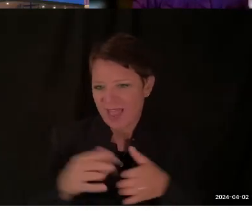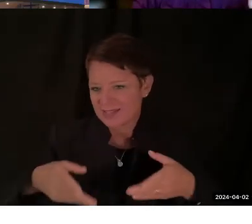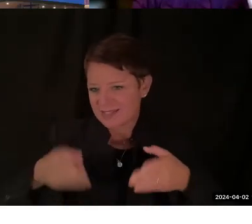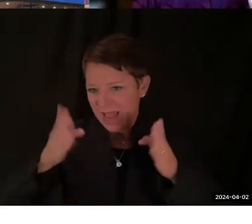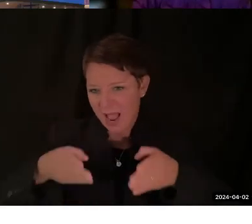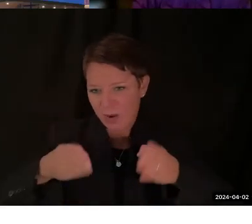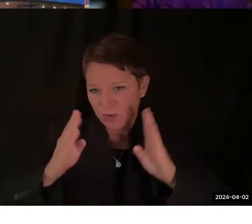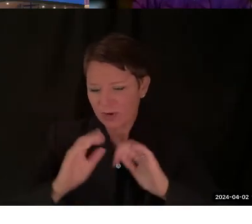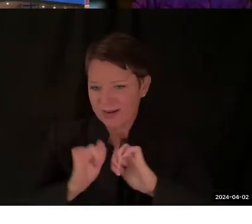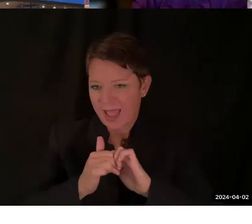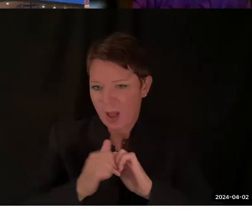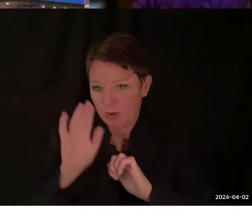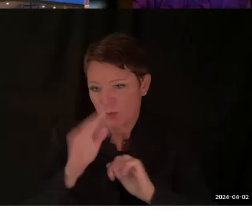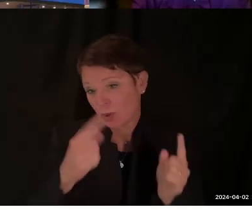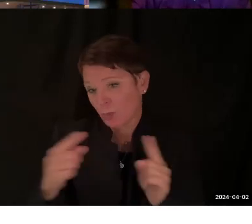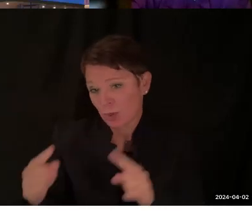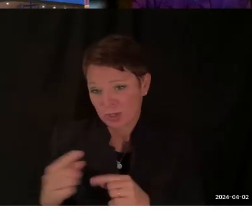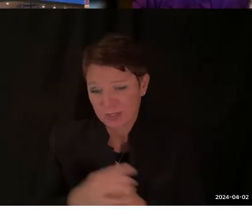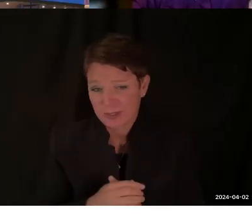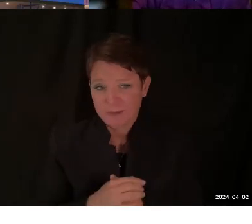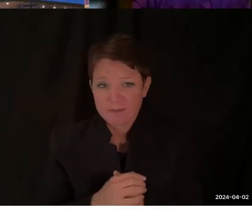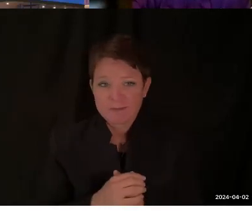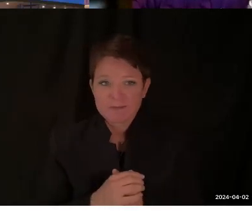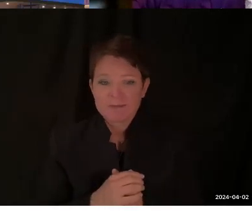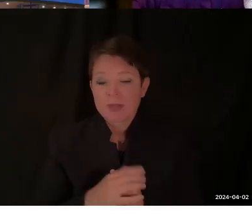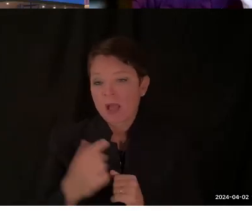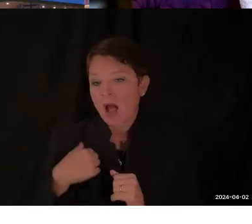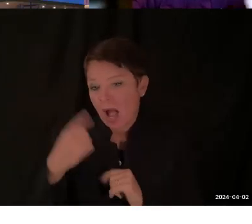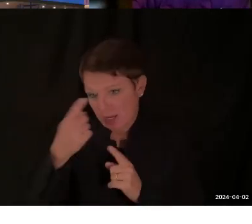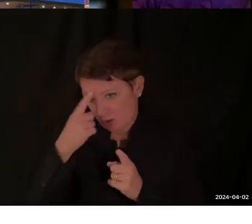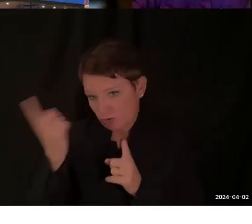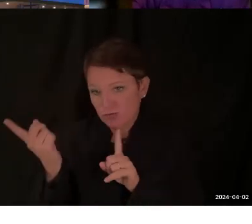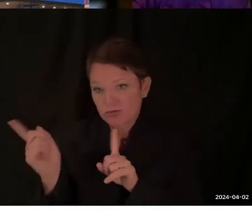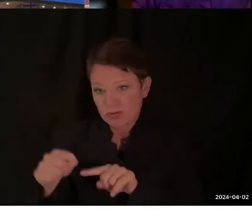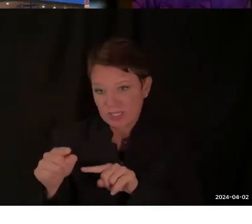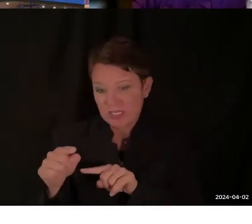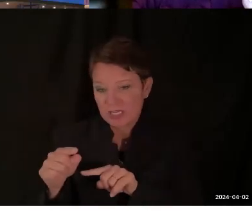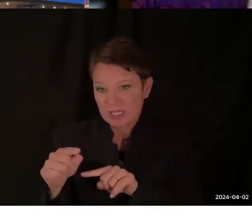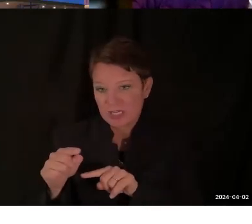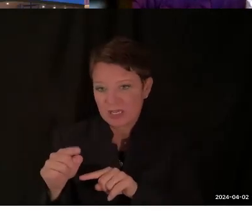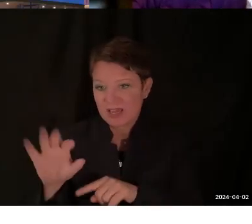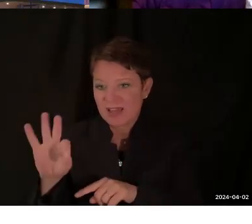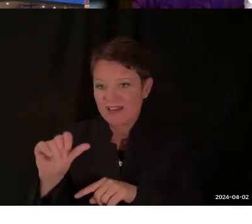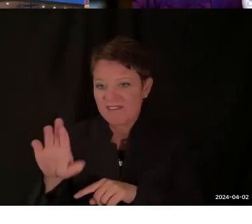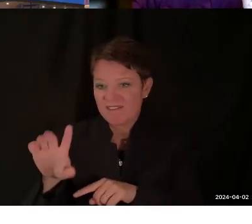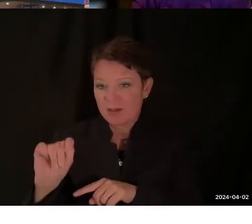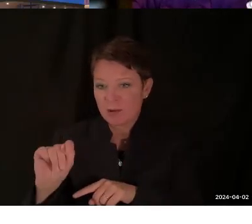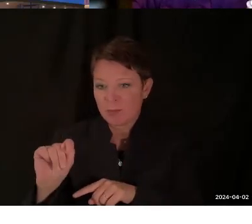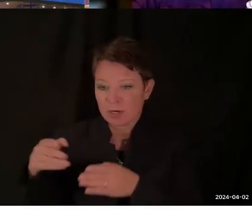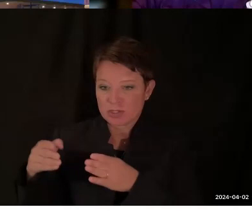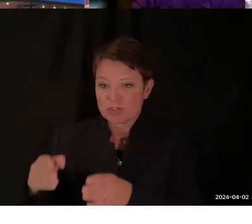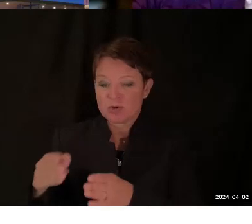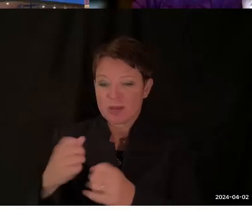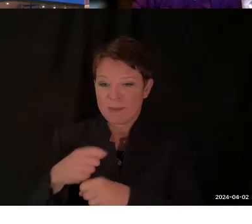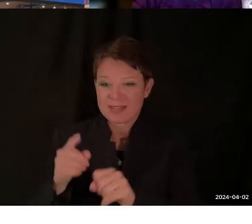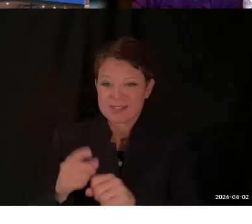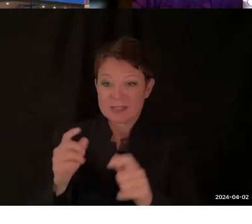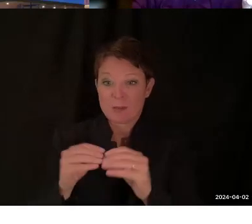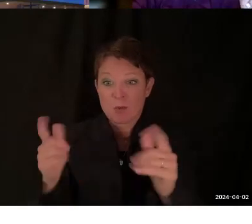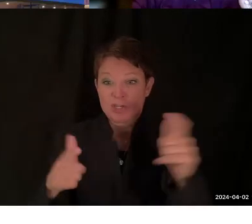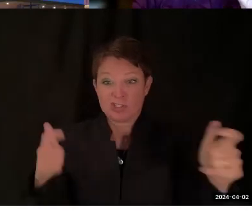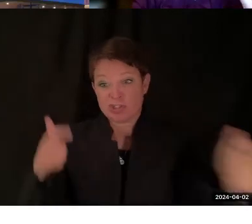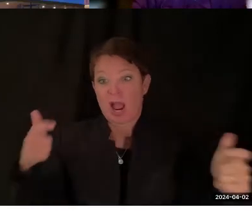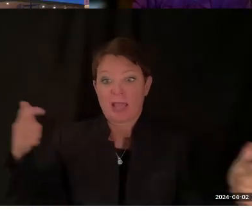and how it's actually going to work. I agree that the closing of Filbert makes this an even more